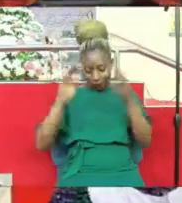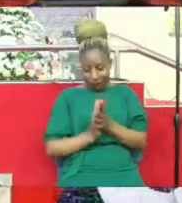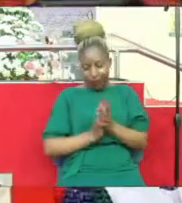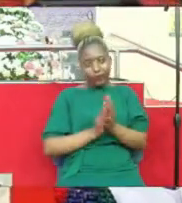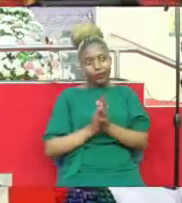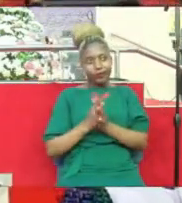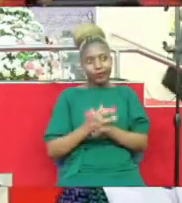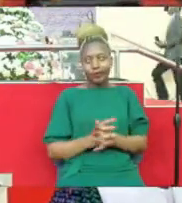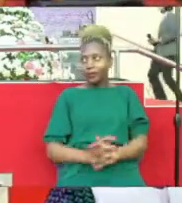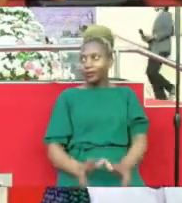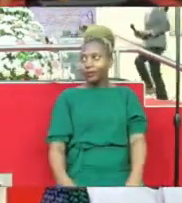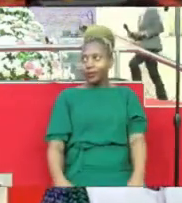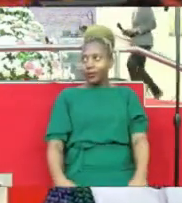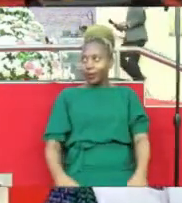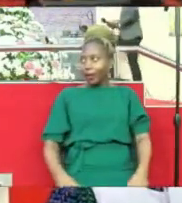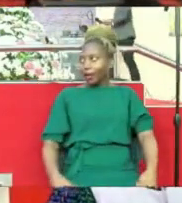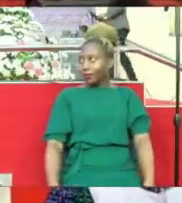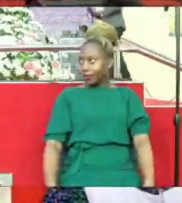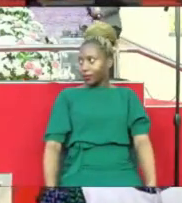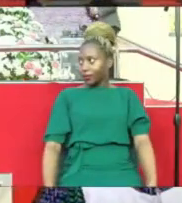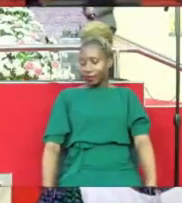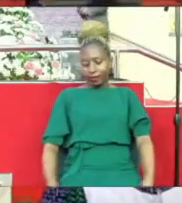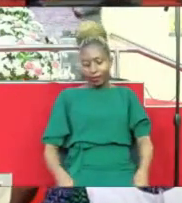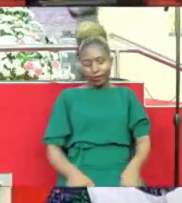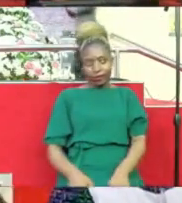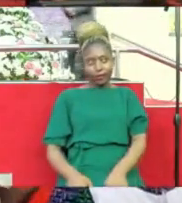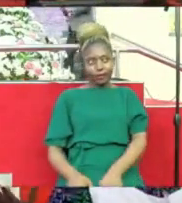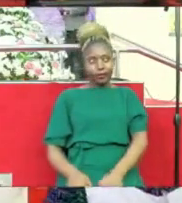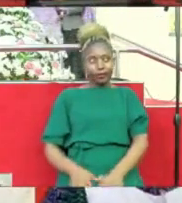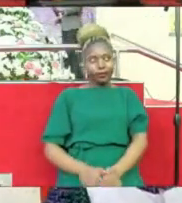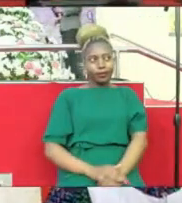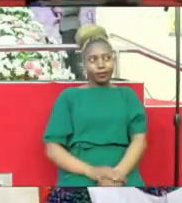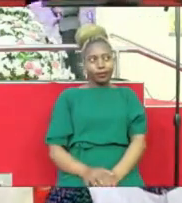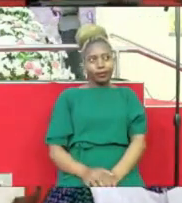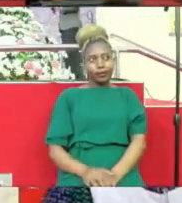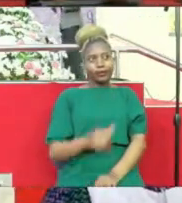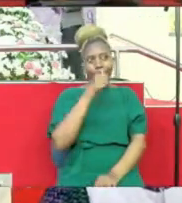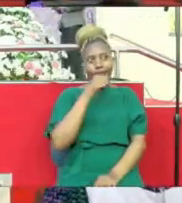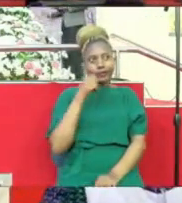Speak life. Speak life. Prophesy.